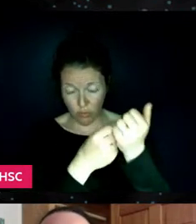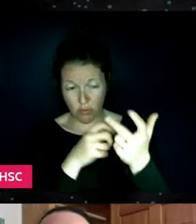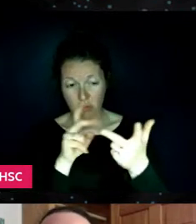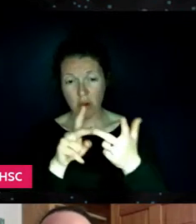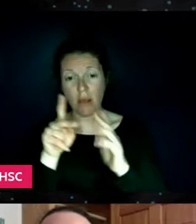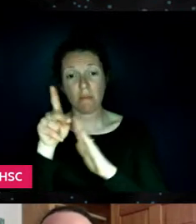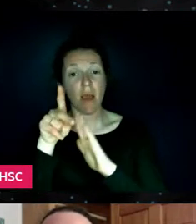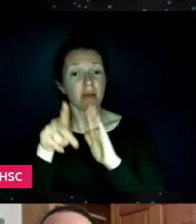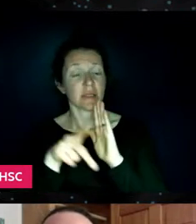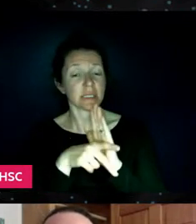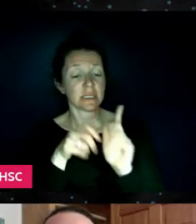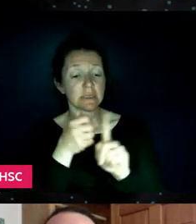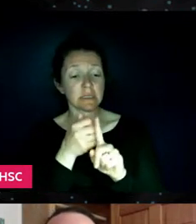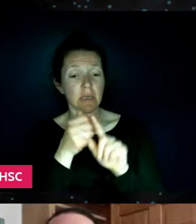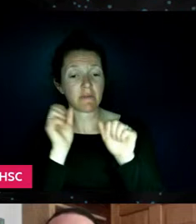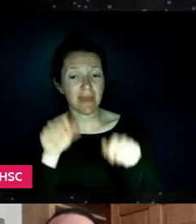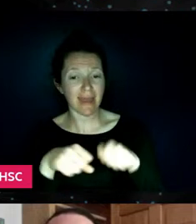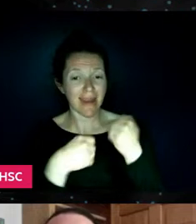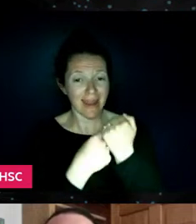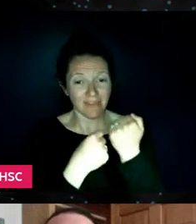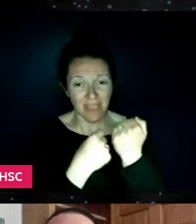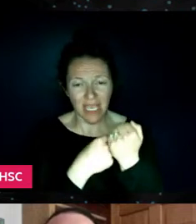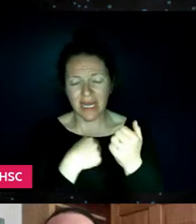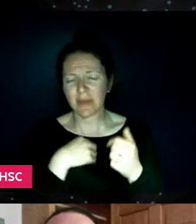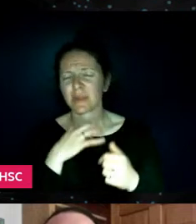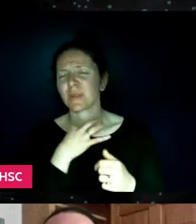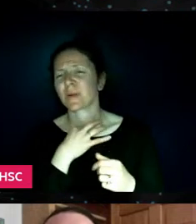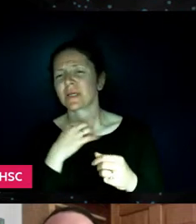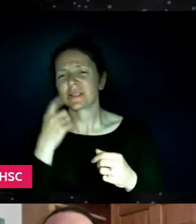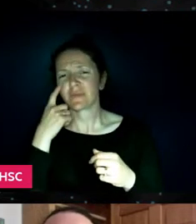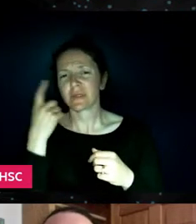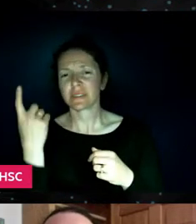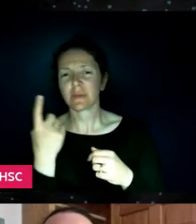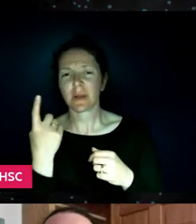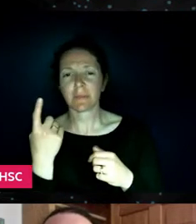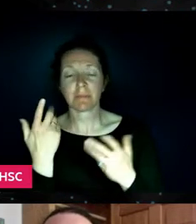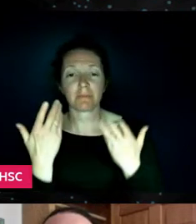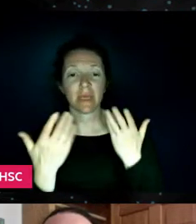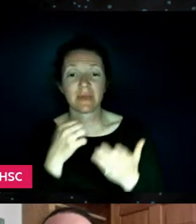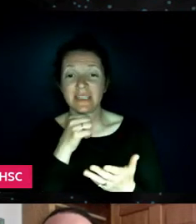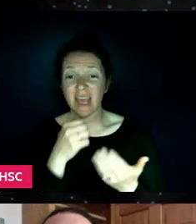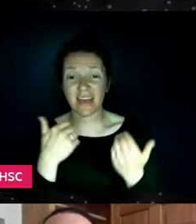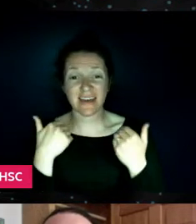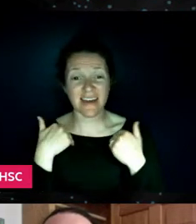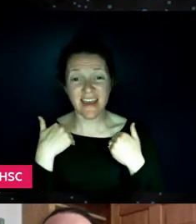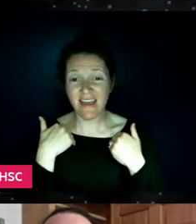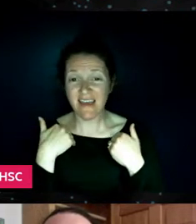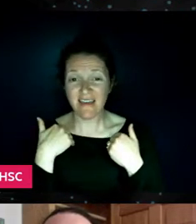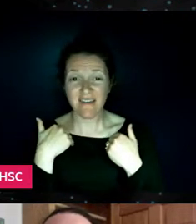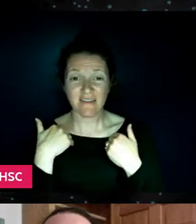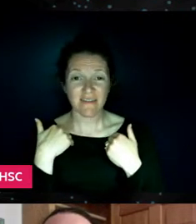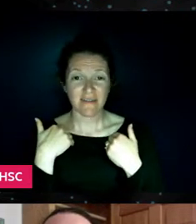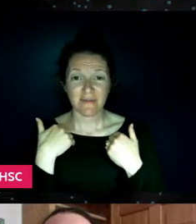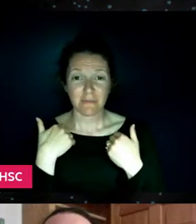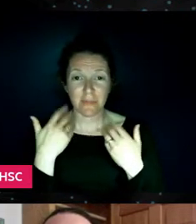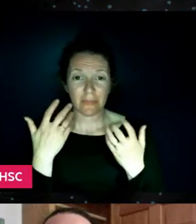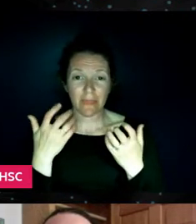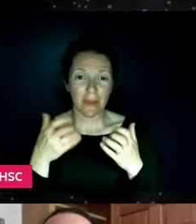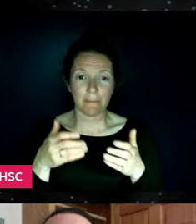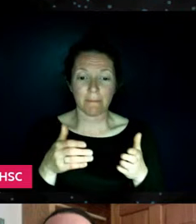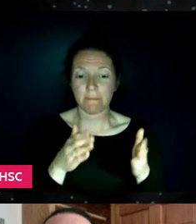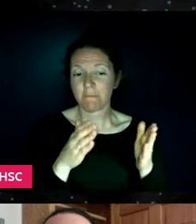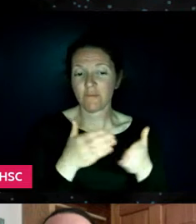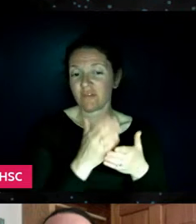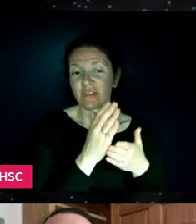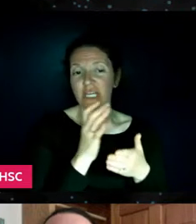advocate on behalf of. I'm just curious, you know, for someone who doesn't have either the overly onerous privilege or burden